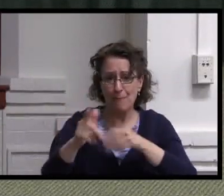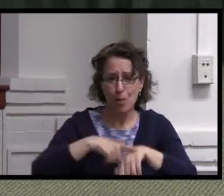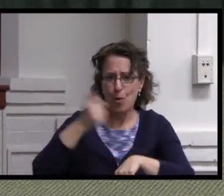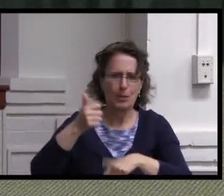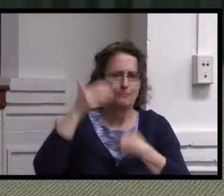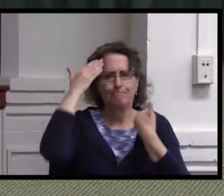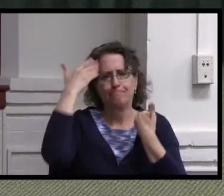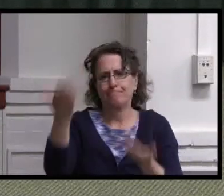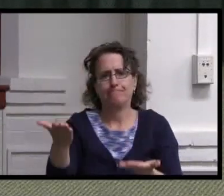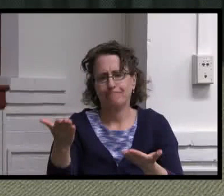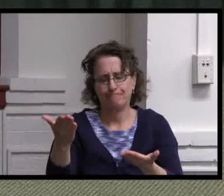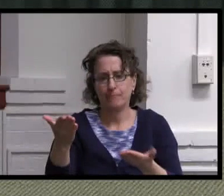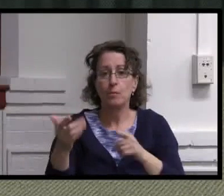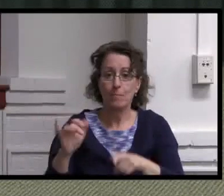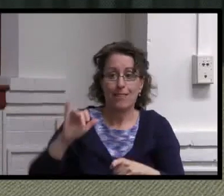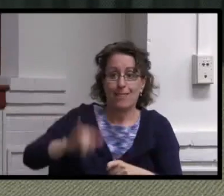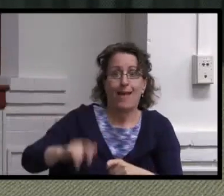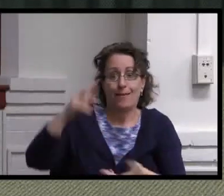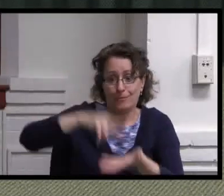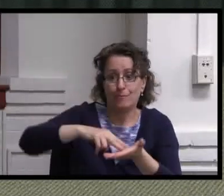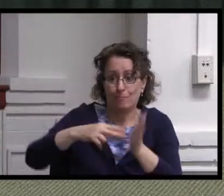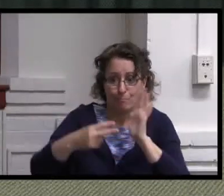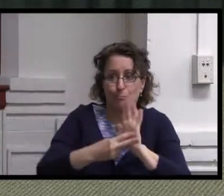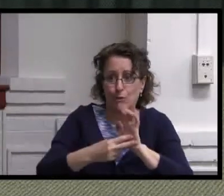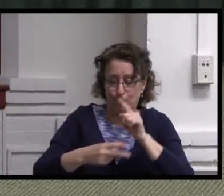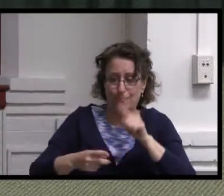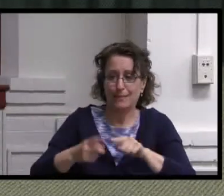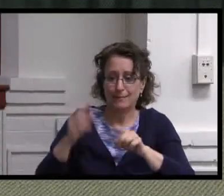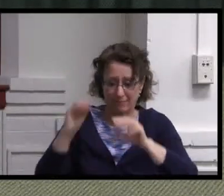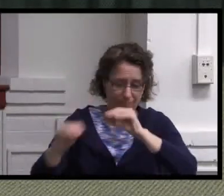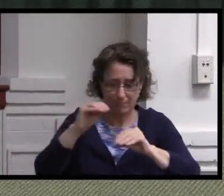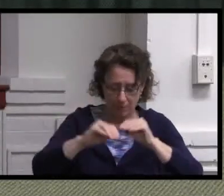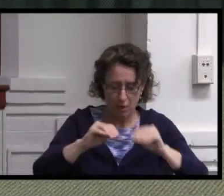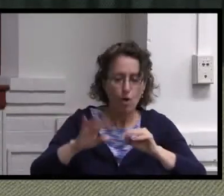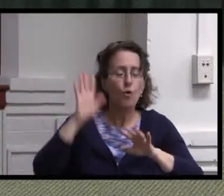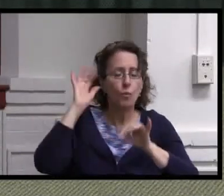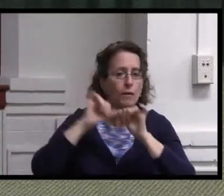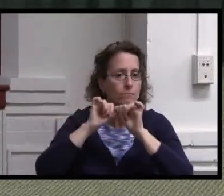that's exactly its intent, is to allow the,